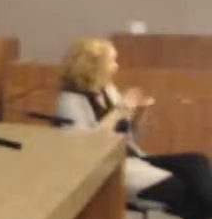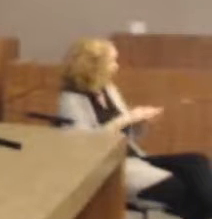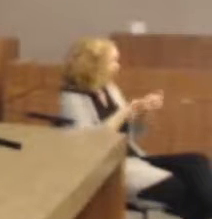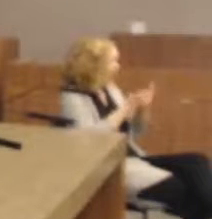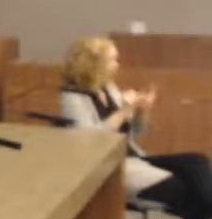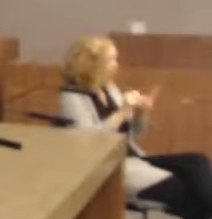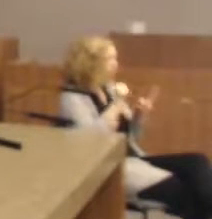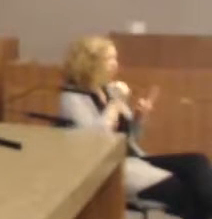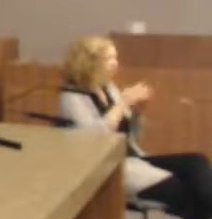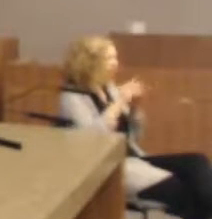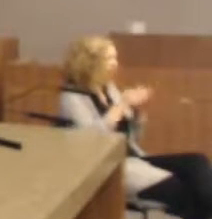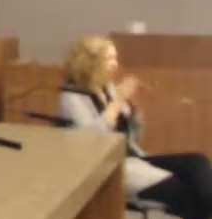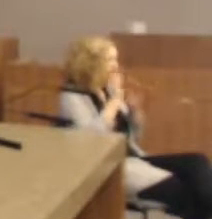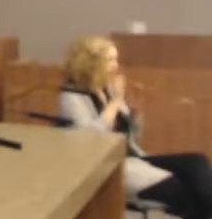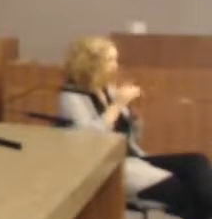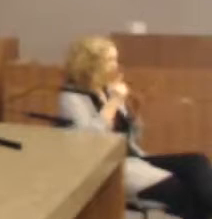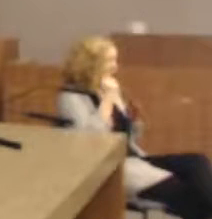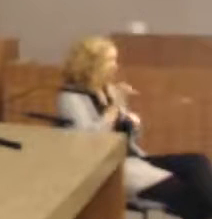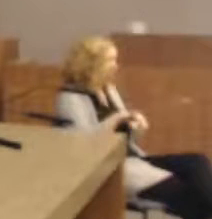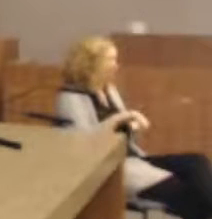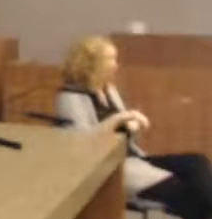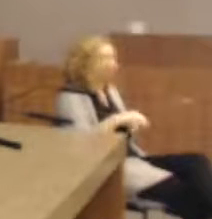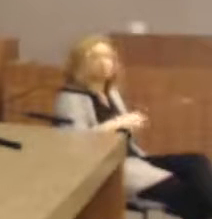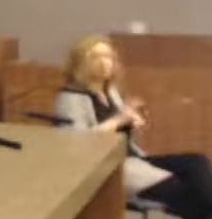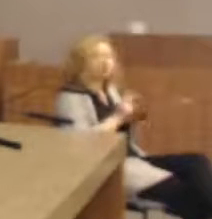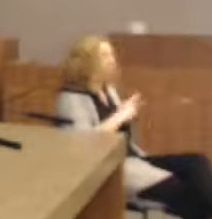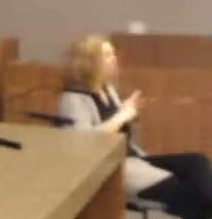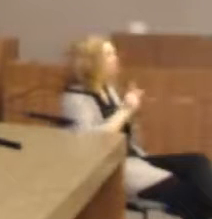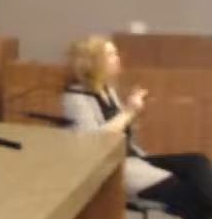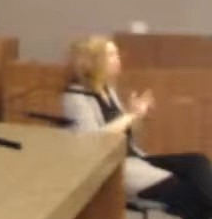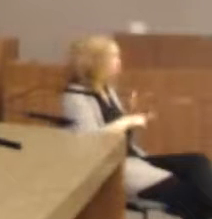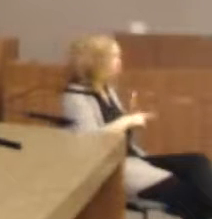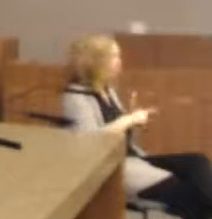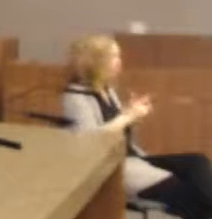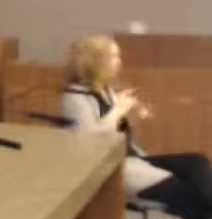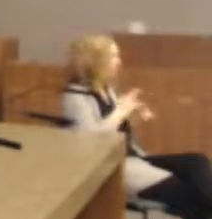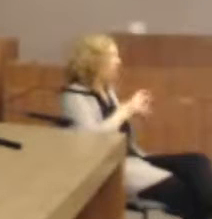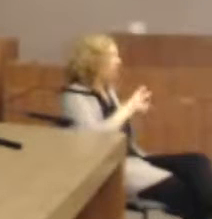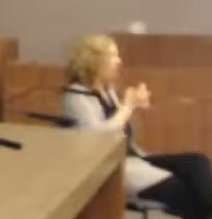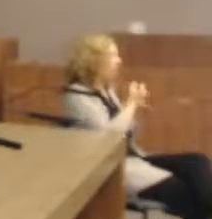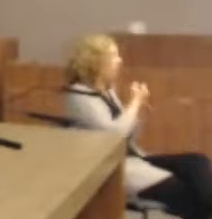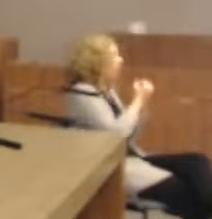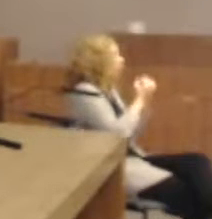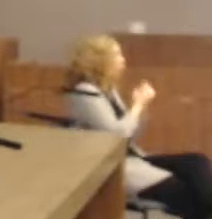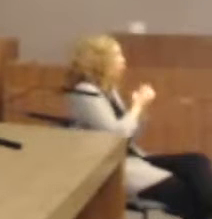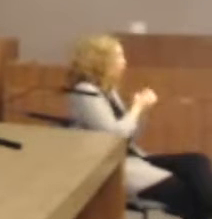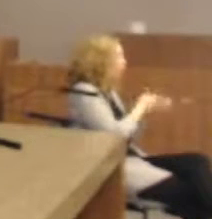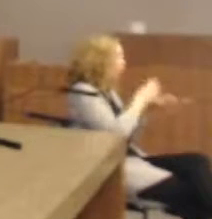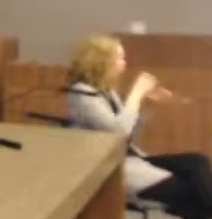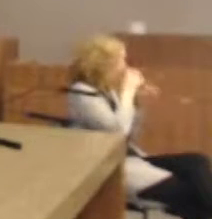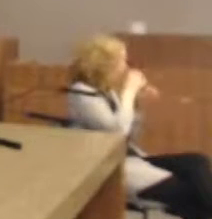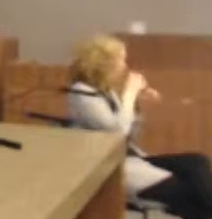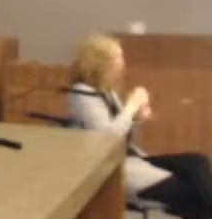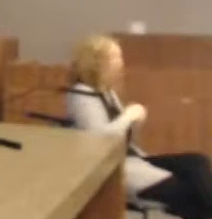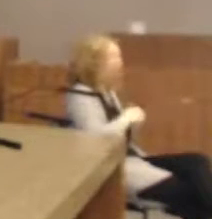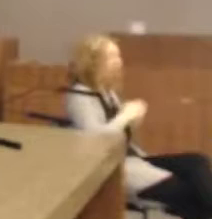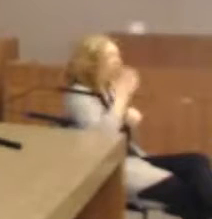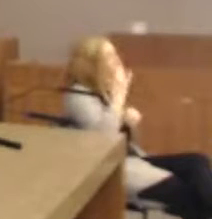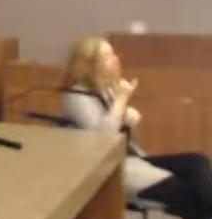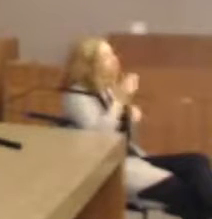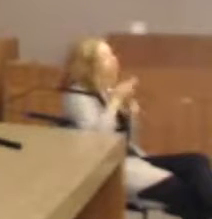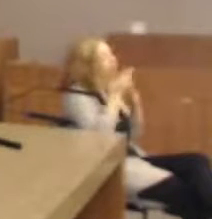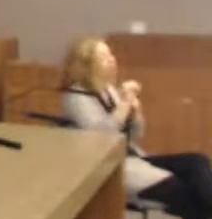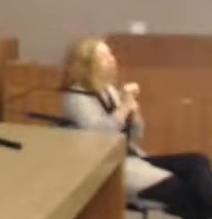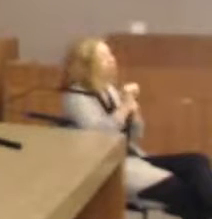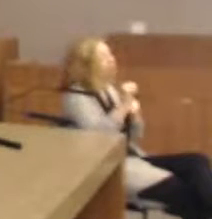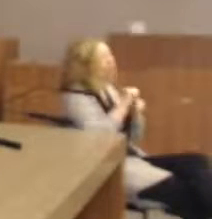as much attention. Those programs are often pretty structured, like what people get in them. It's why I started doing these trainings about 10 years